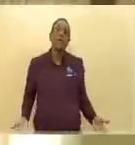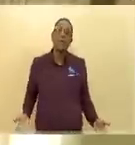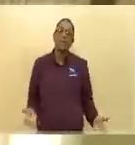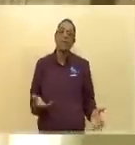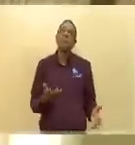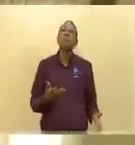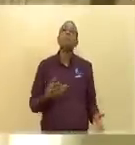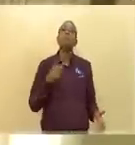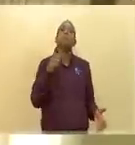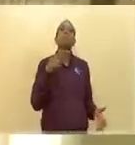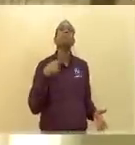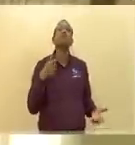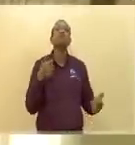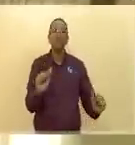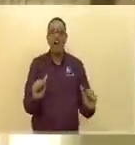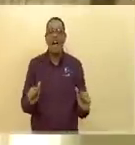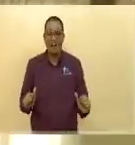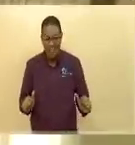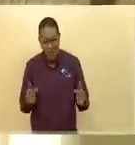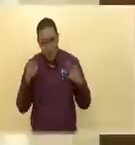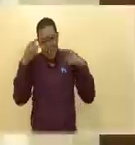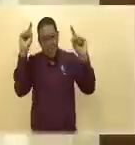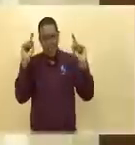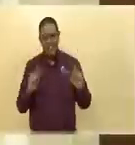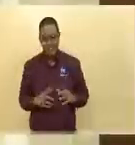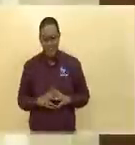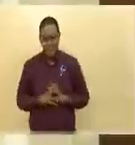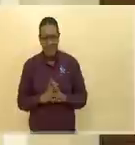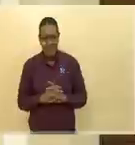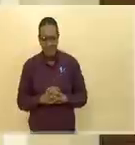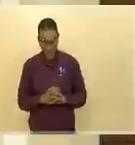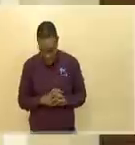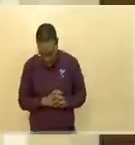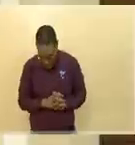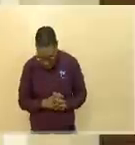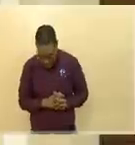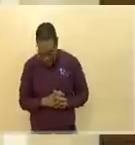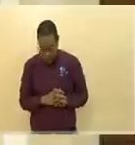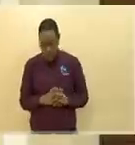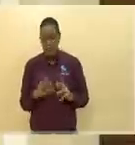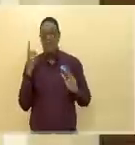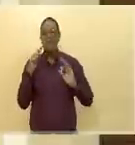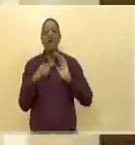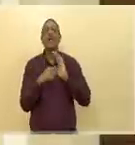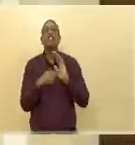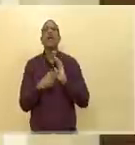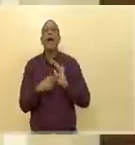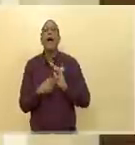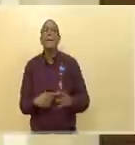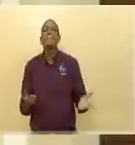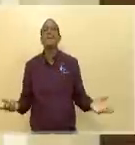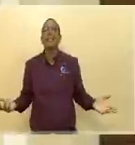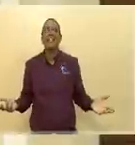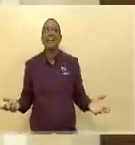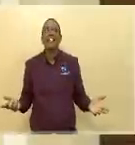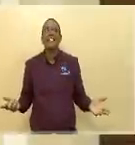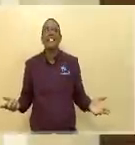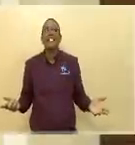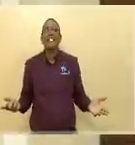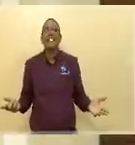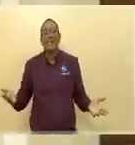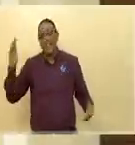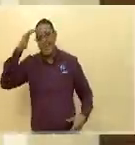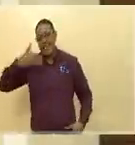we're trying to achieve. So, for example, we would have